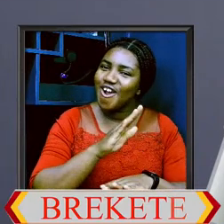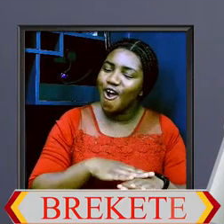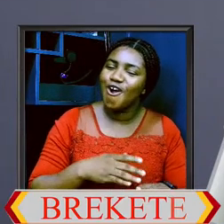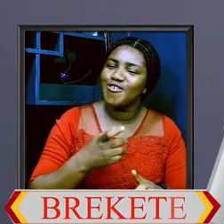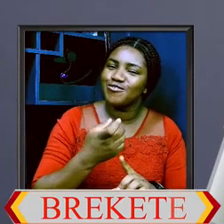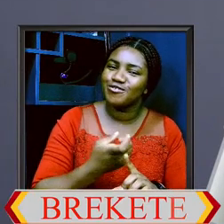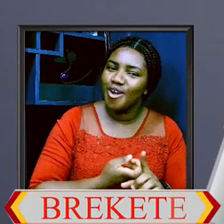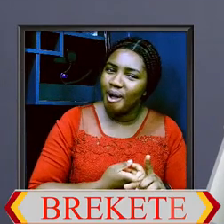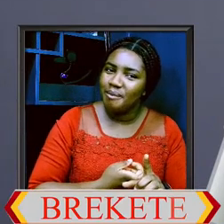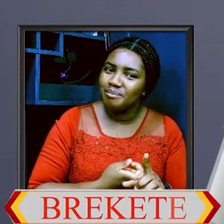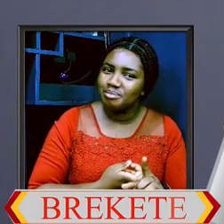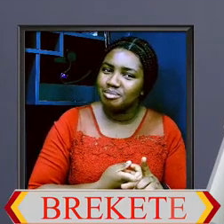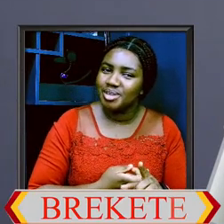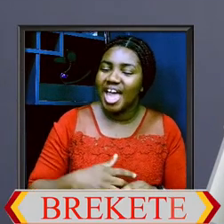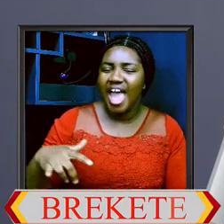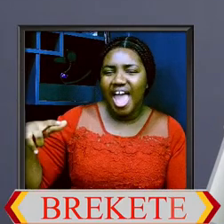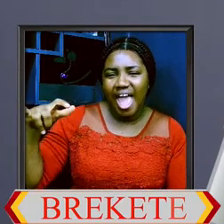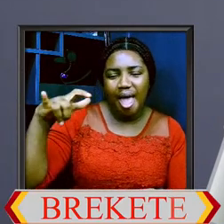from